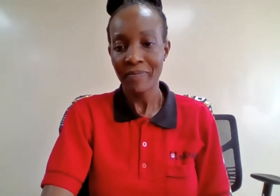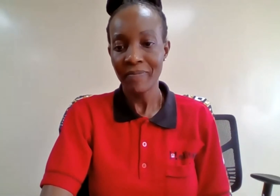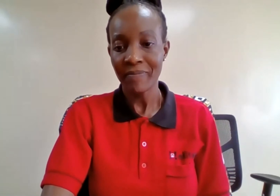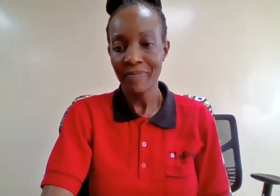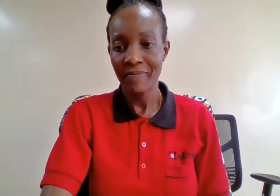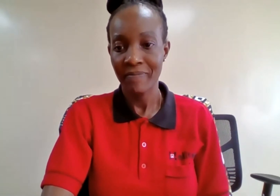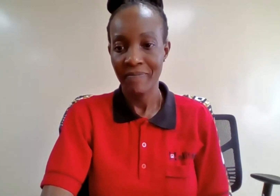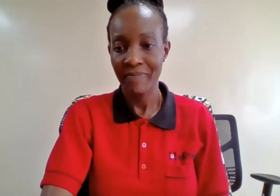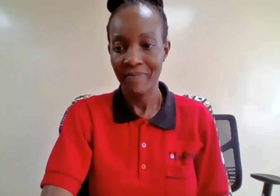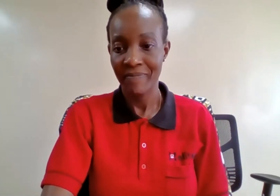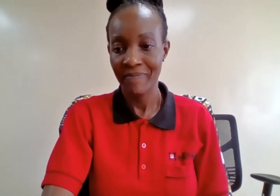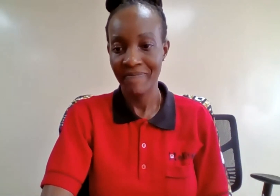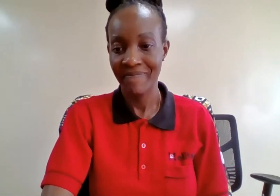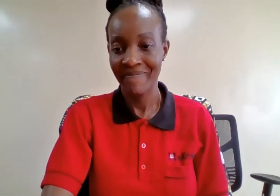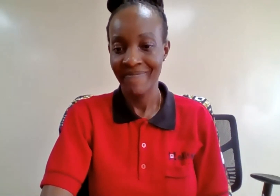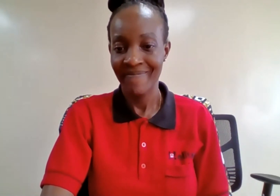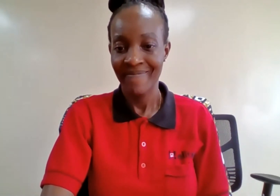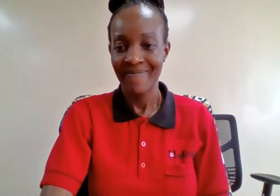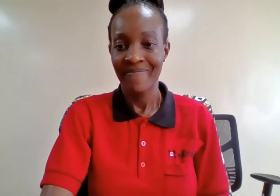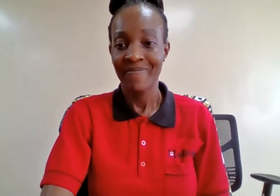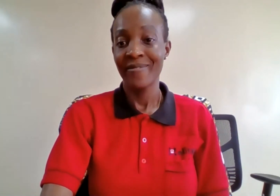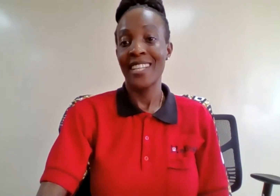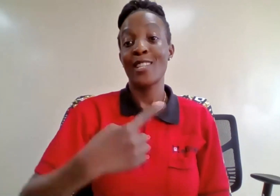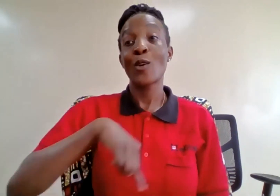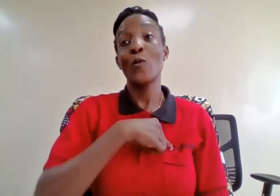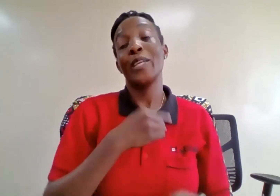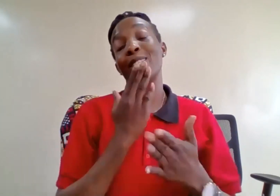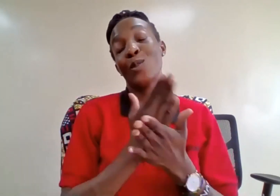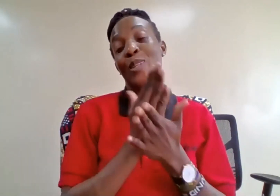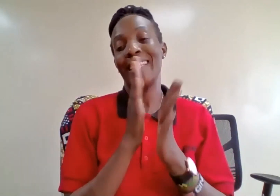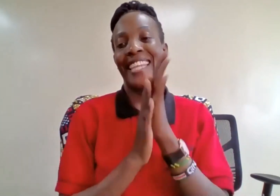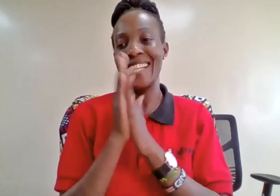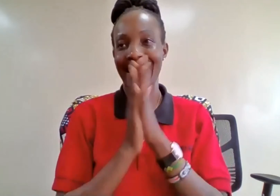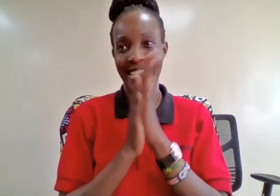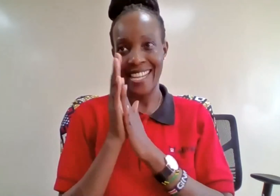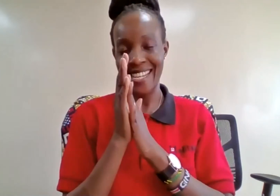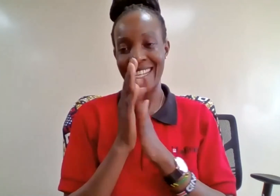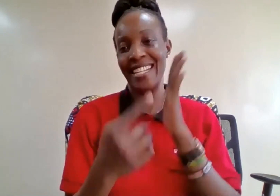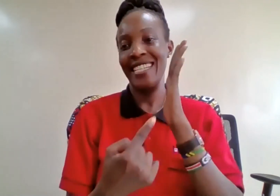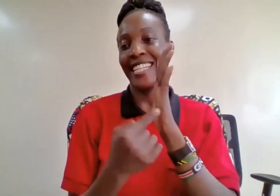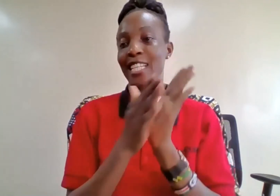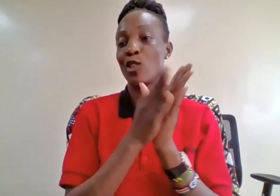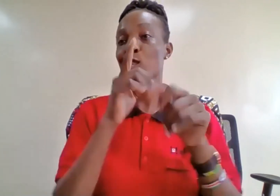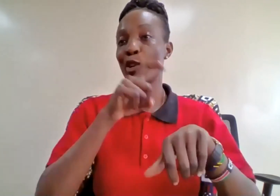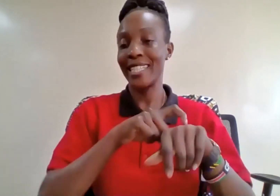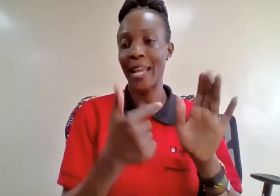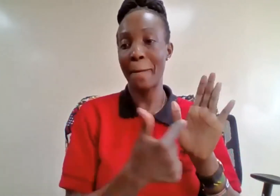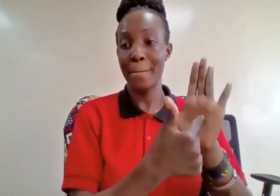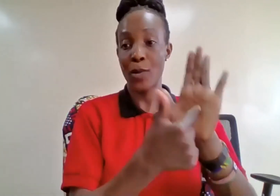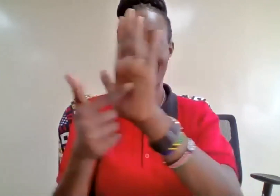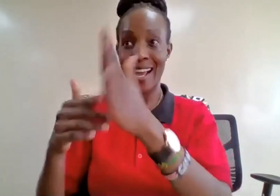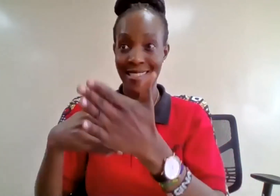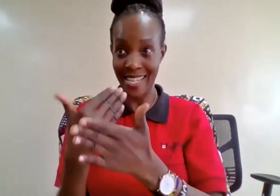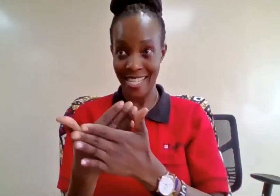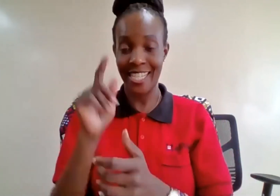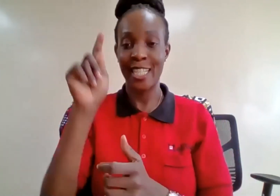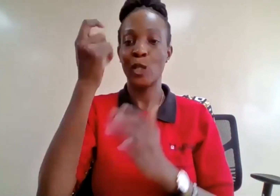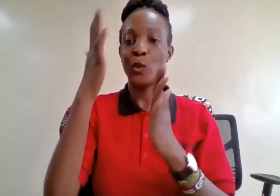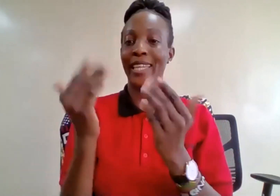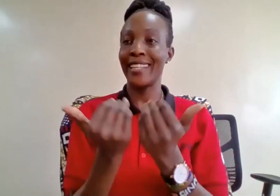episode program, which included 2 to 3 episodes of Kenya Sign Language videos, and together with